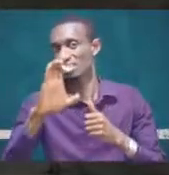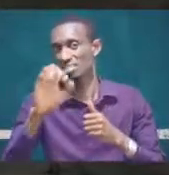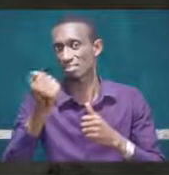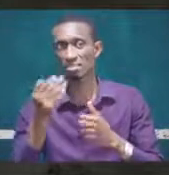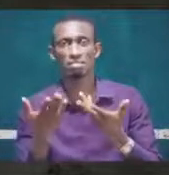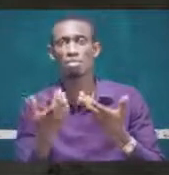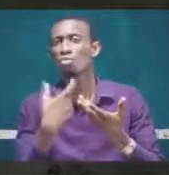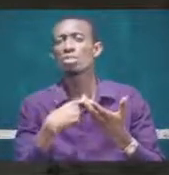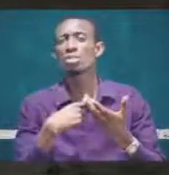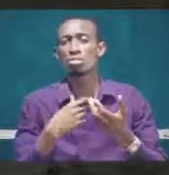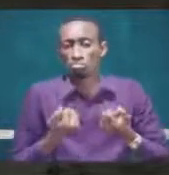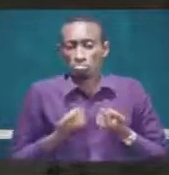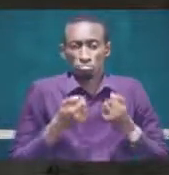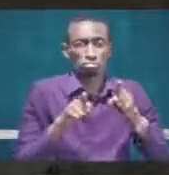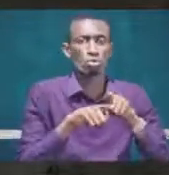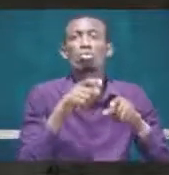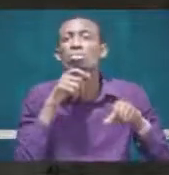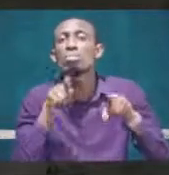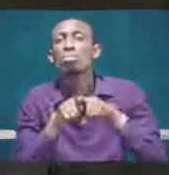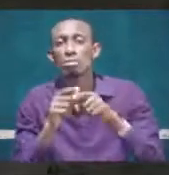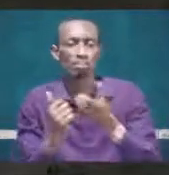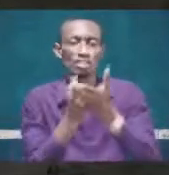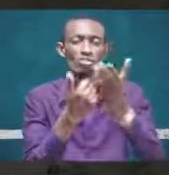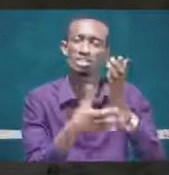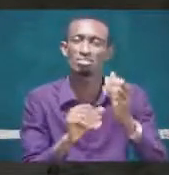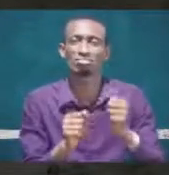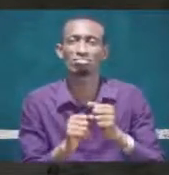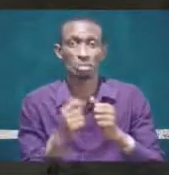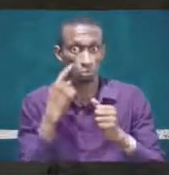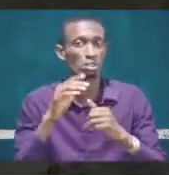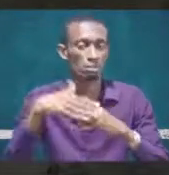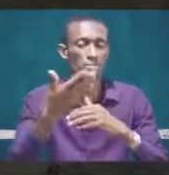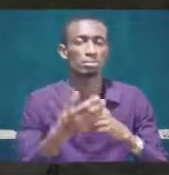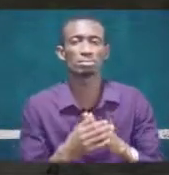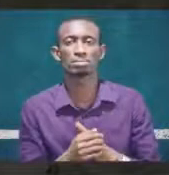or sister, should be able to help you work it out. We shall come to that after.